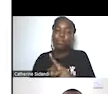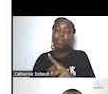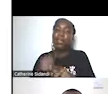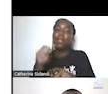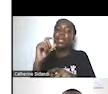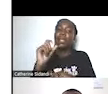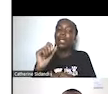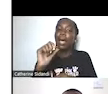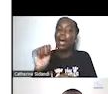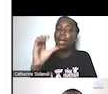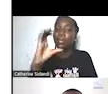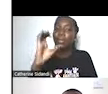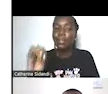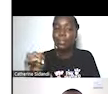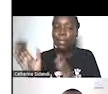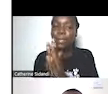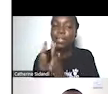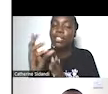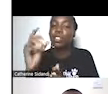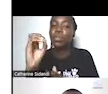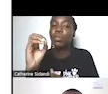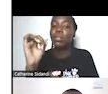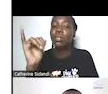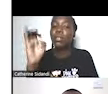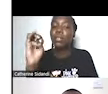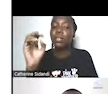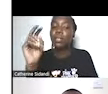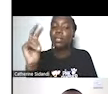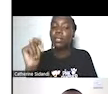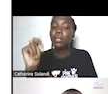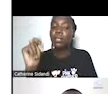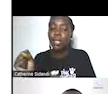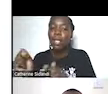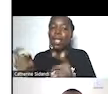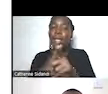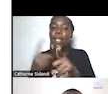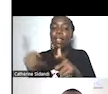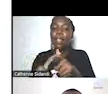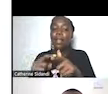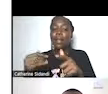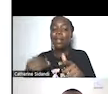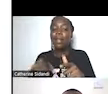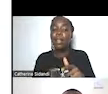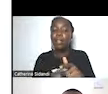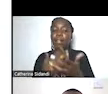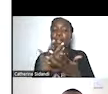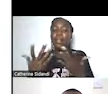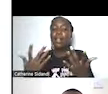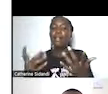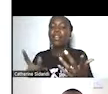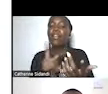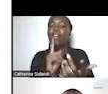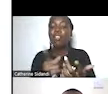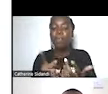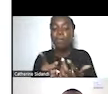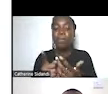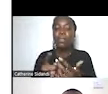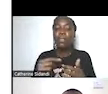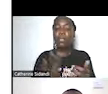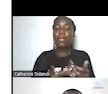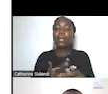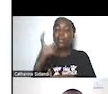where we do business analytics, HR analytics, analytical tools training like Excel, and also do the surveys. So you can also reach out to us so that you